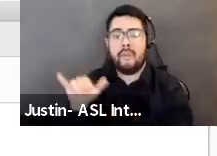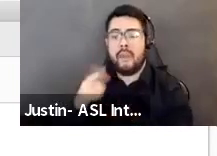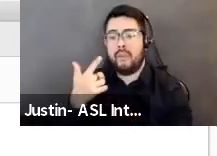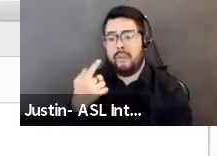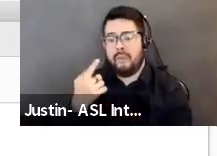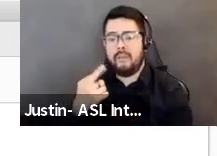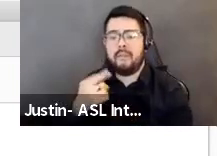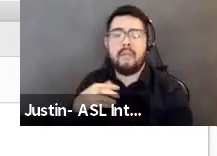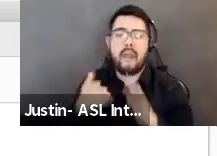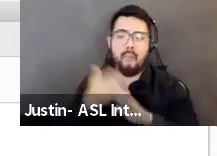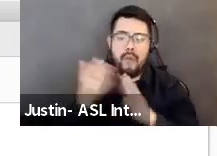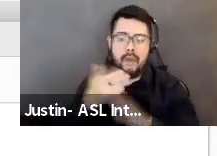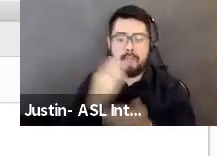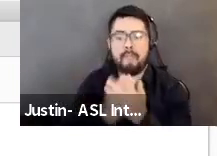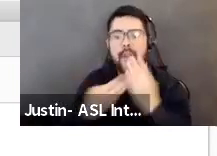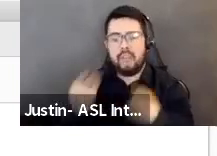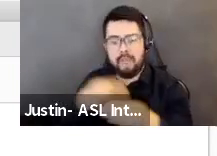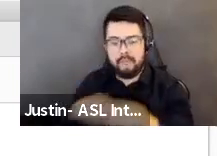budget